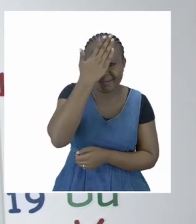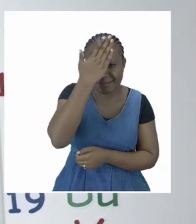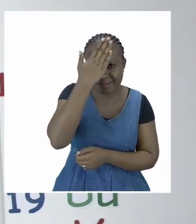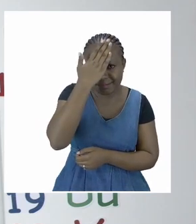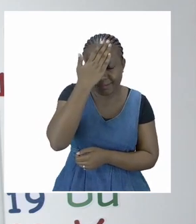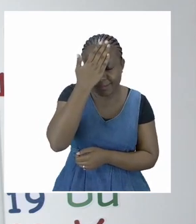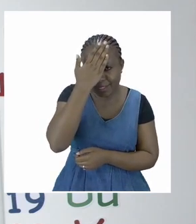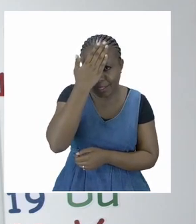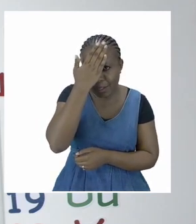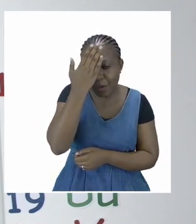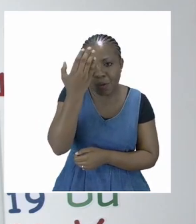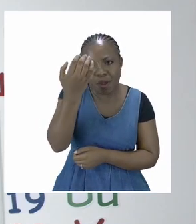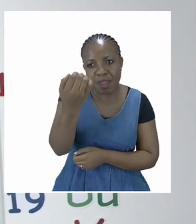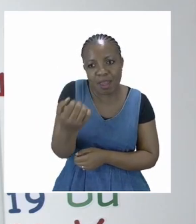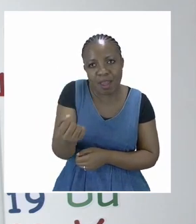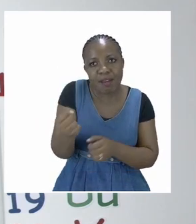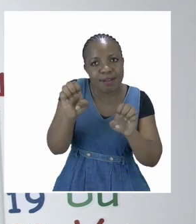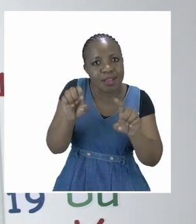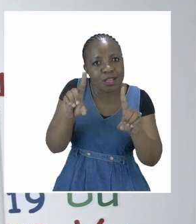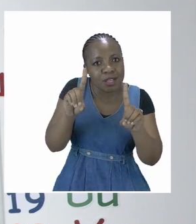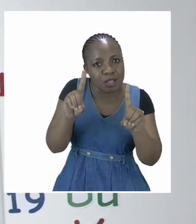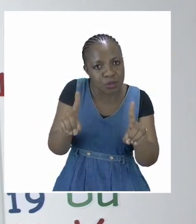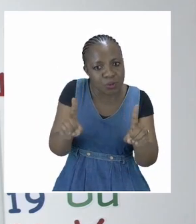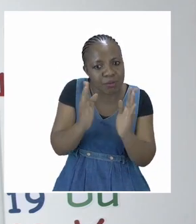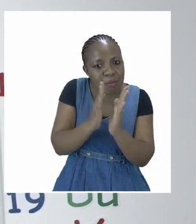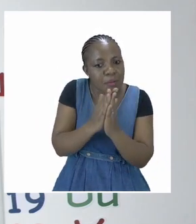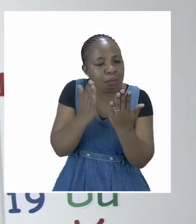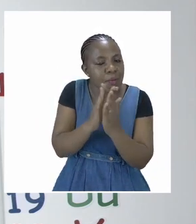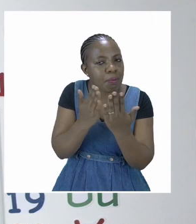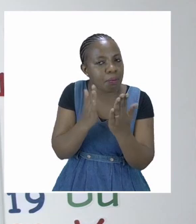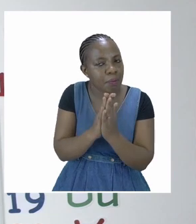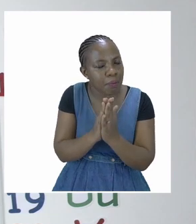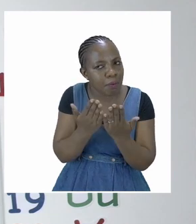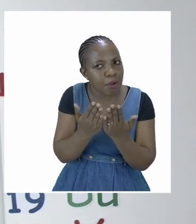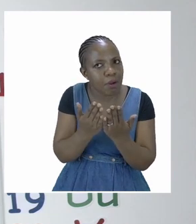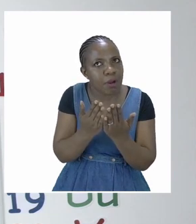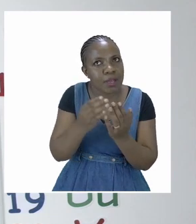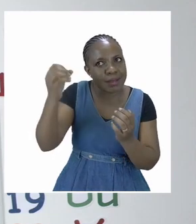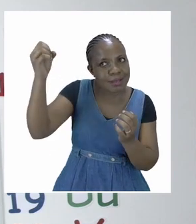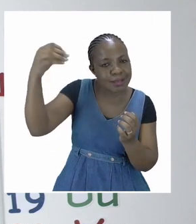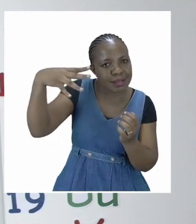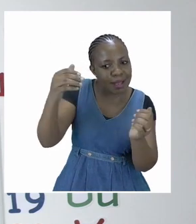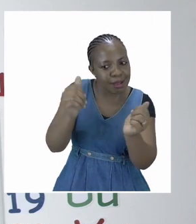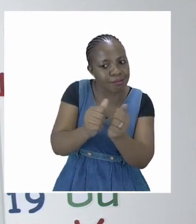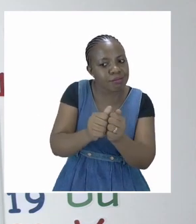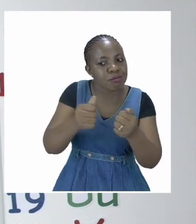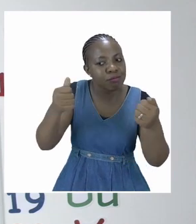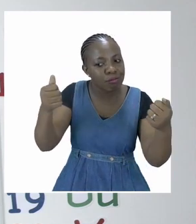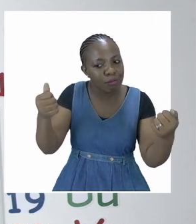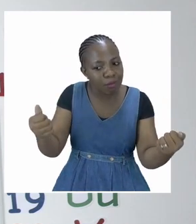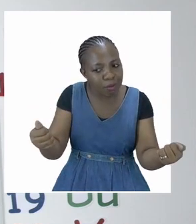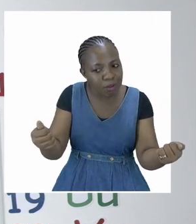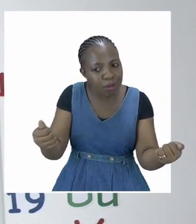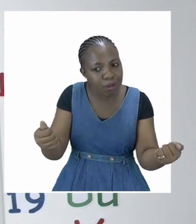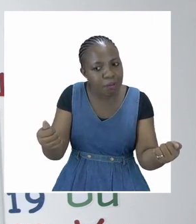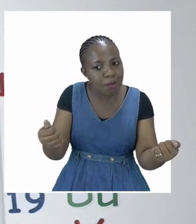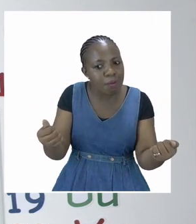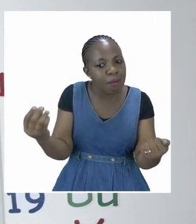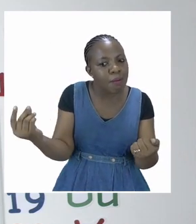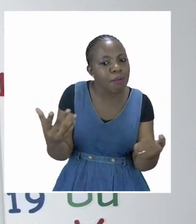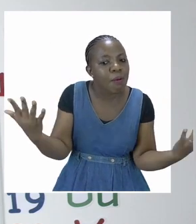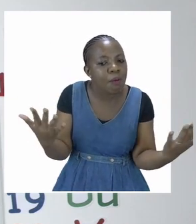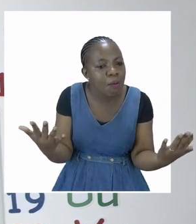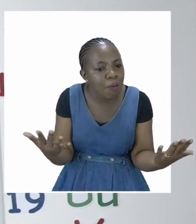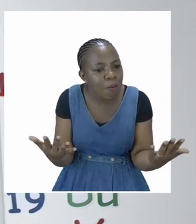booklet in our daily newspaper, street sales, or at your school every Monday